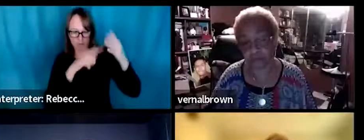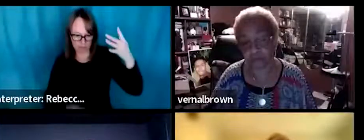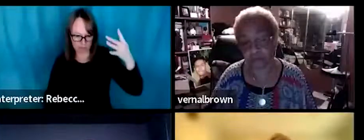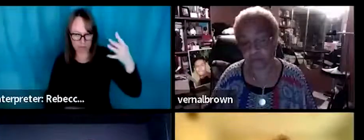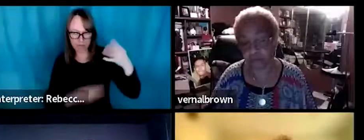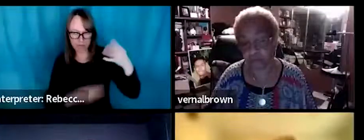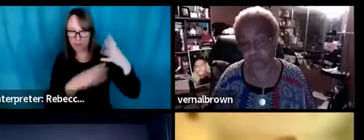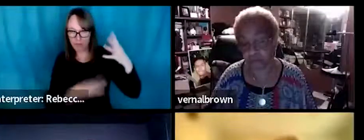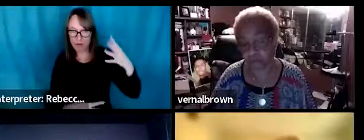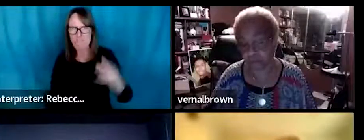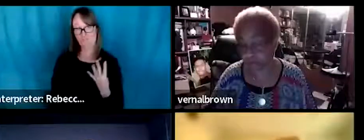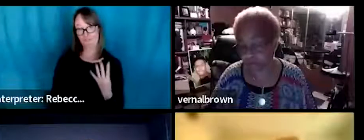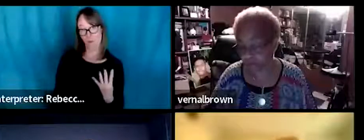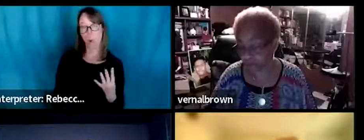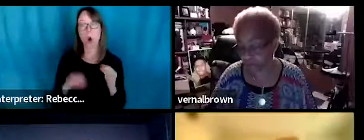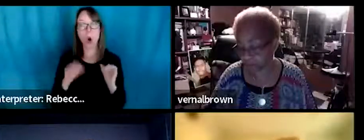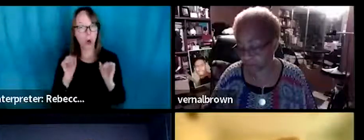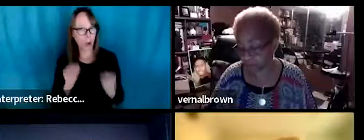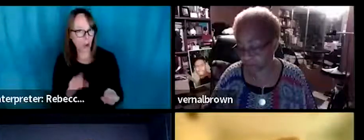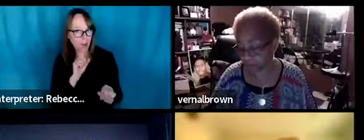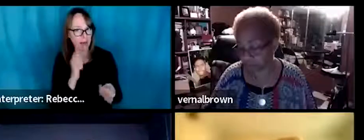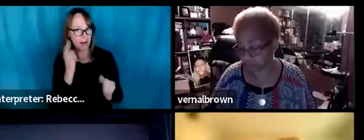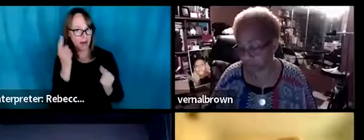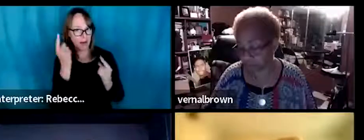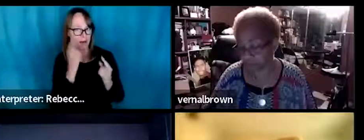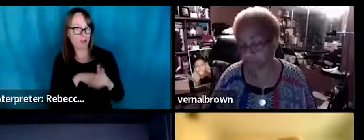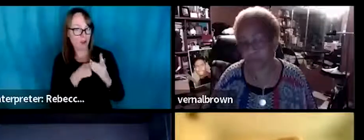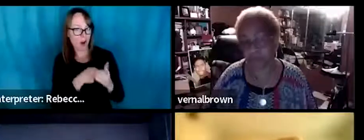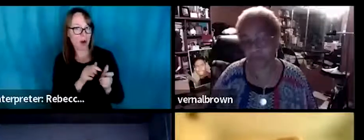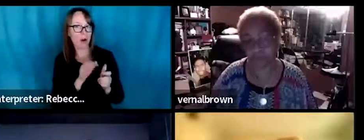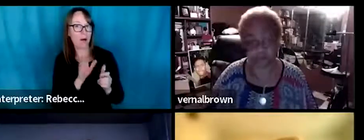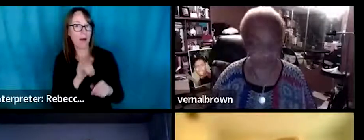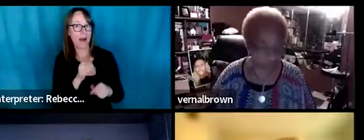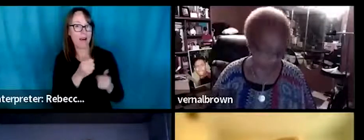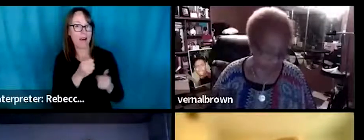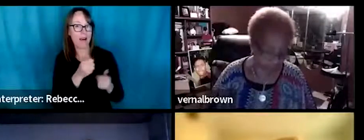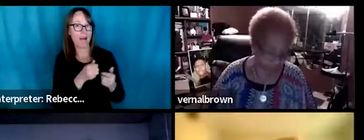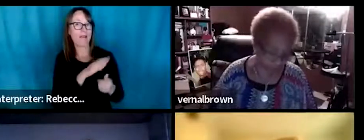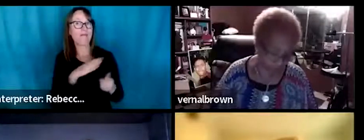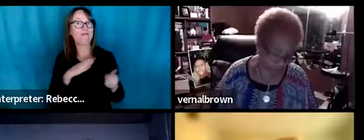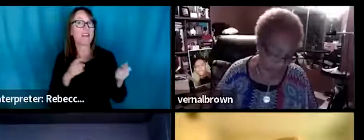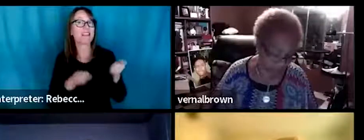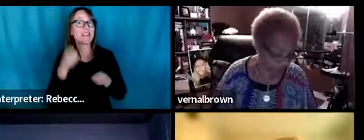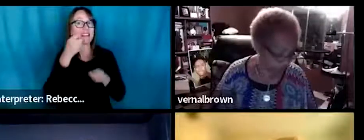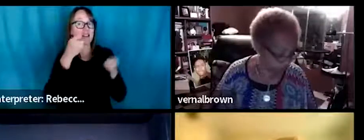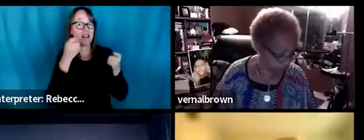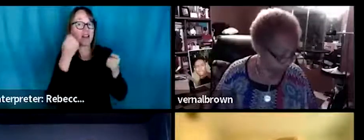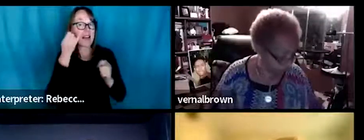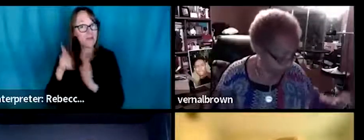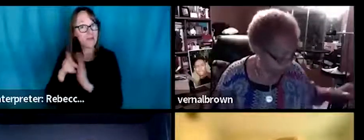and CEO instead of the Board of Commissioners if the new policy were already in place. As shown